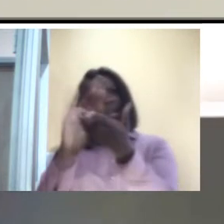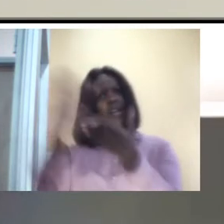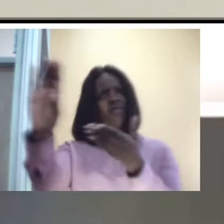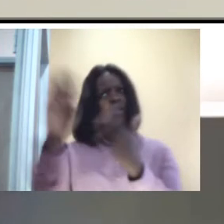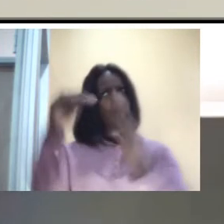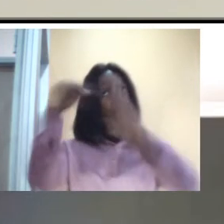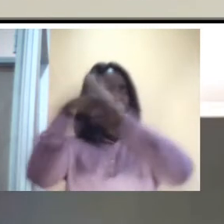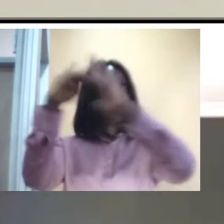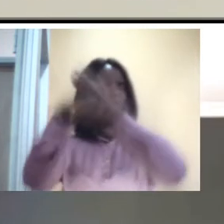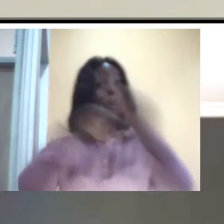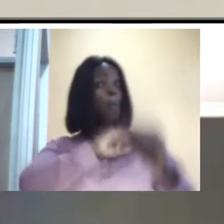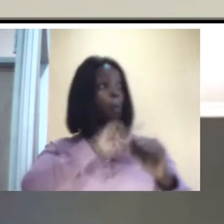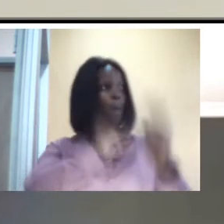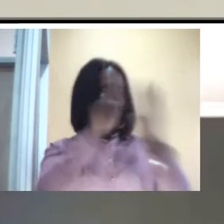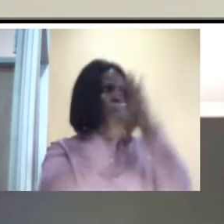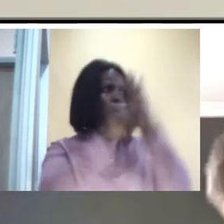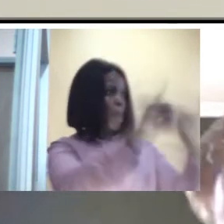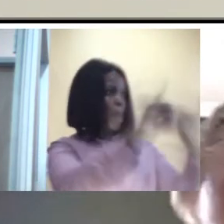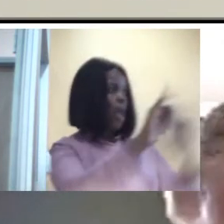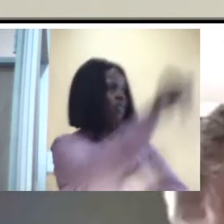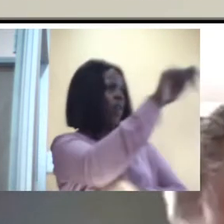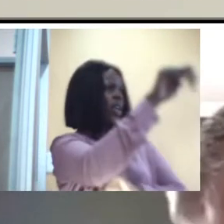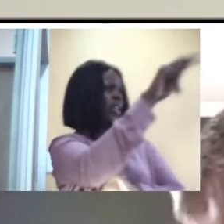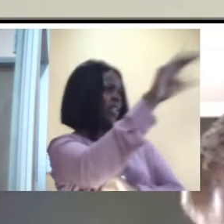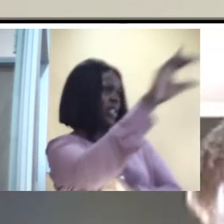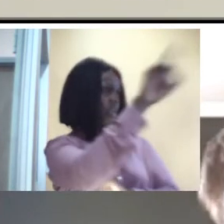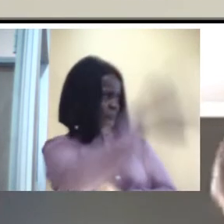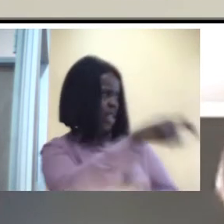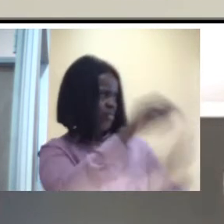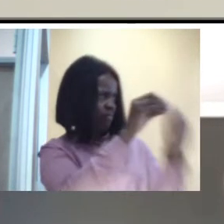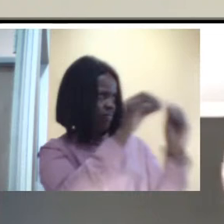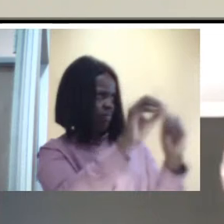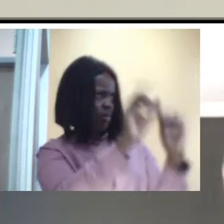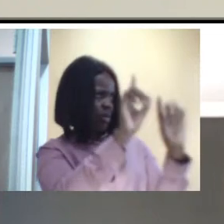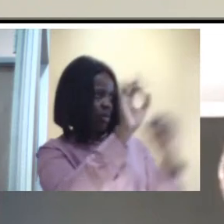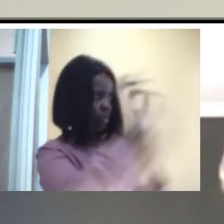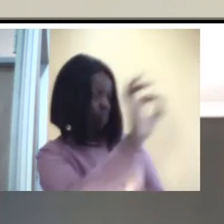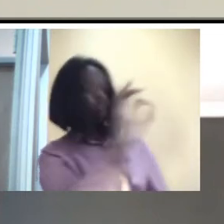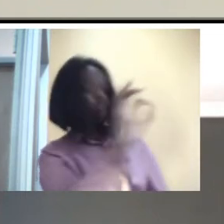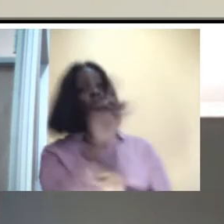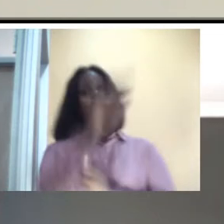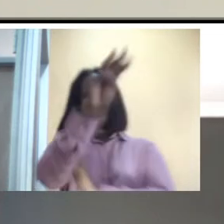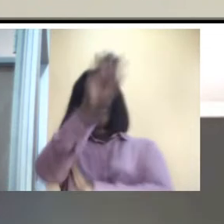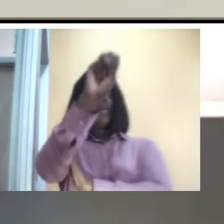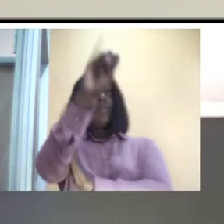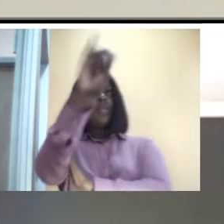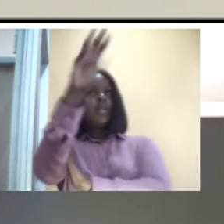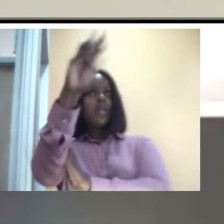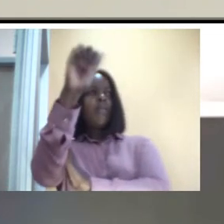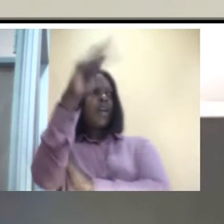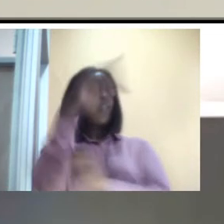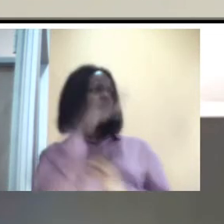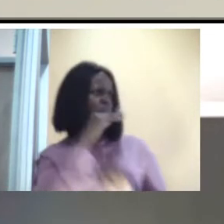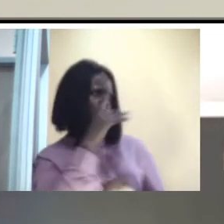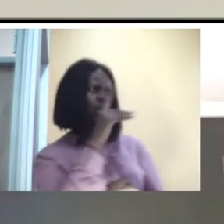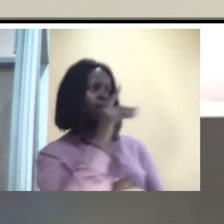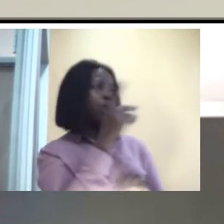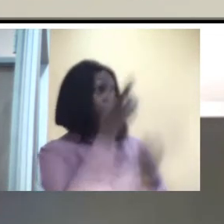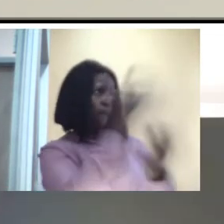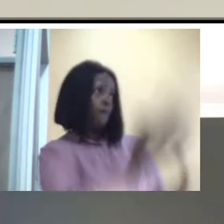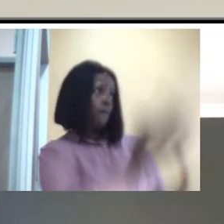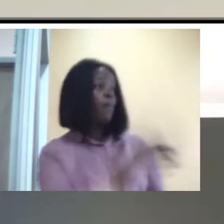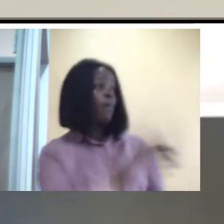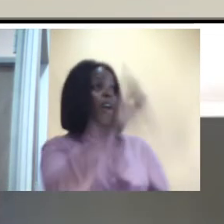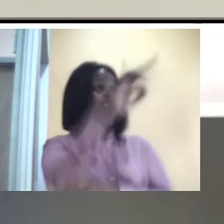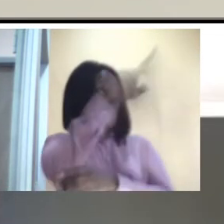decreasing because of bad policies by the ANC. So I think we need to get this right. Honorable Msimango, you spoke about development in rural areas. I'd like to remind you that the IFP